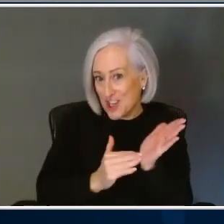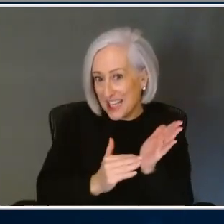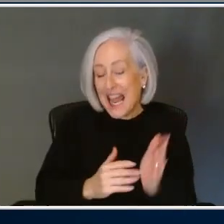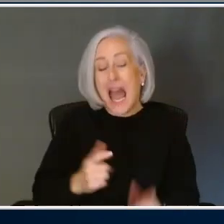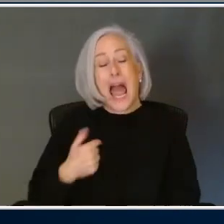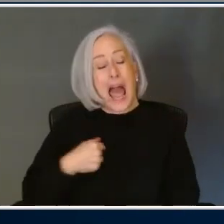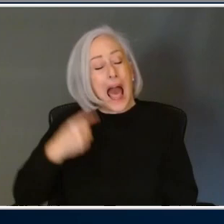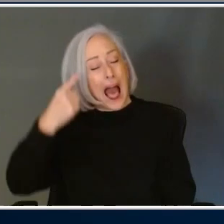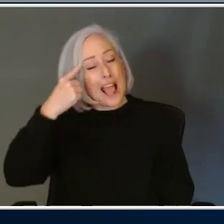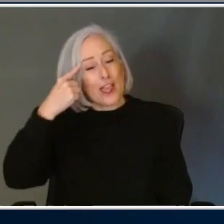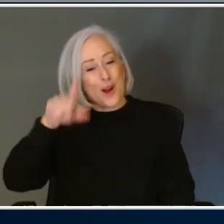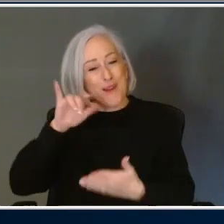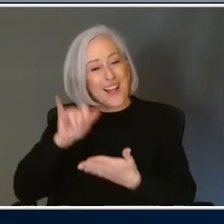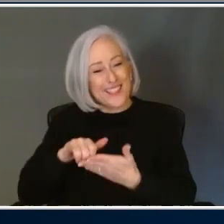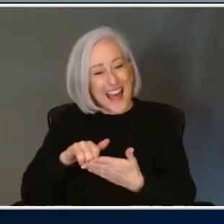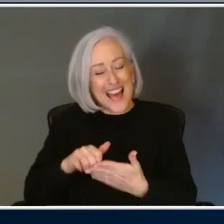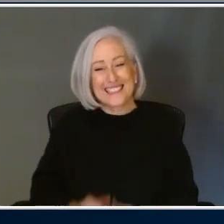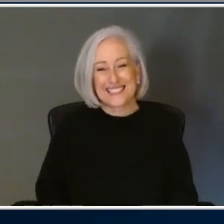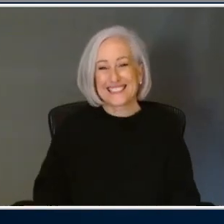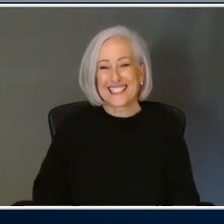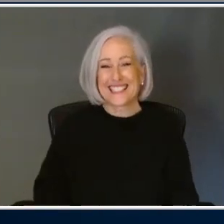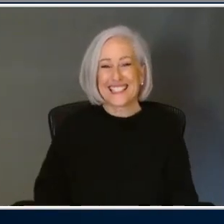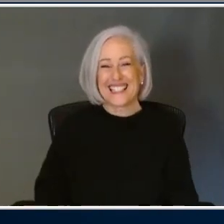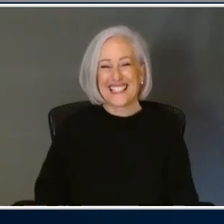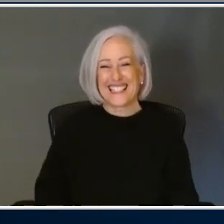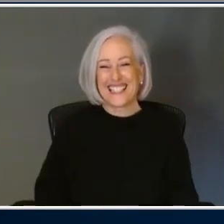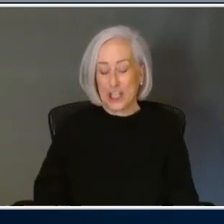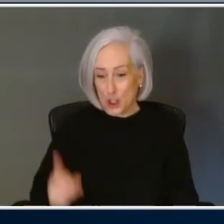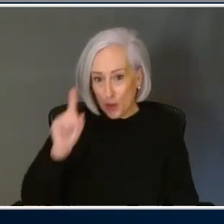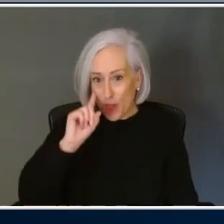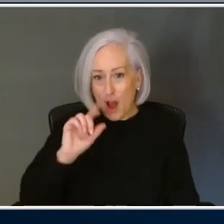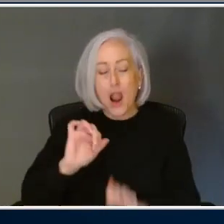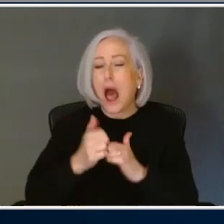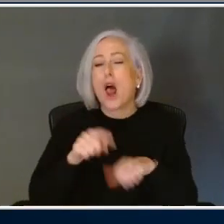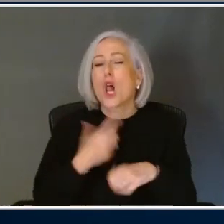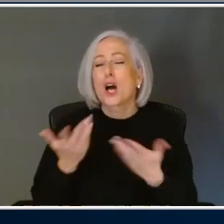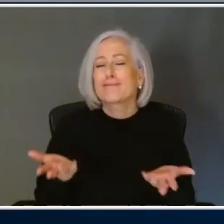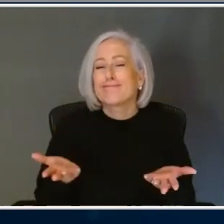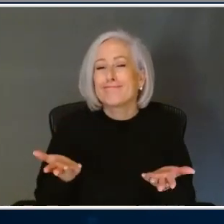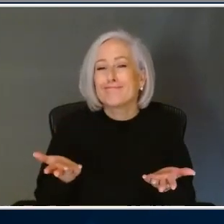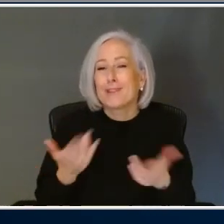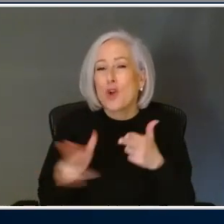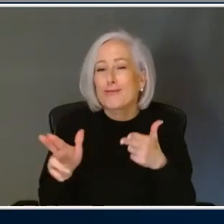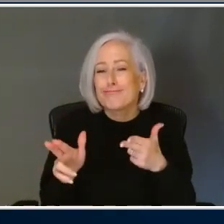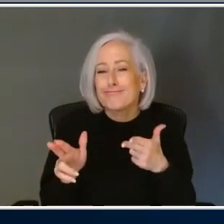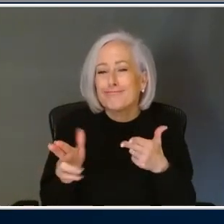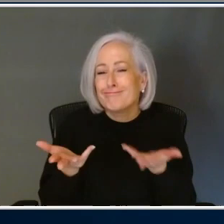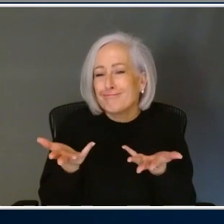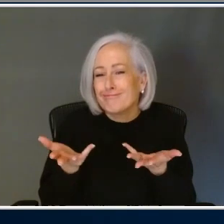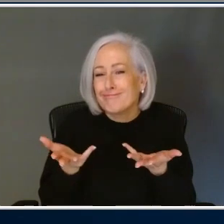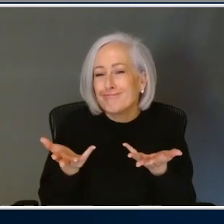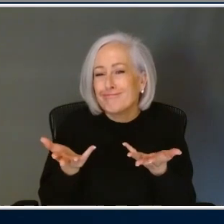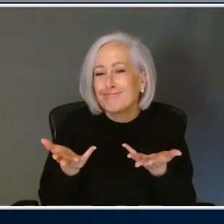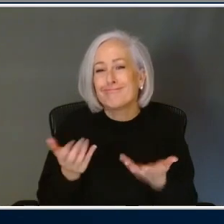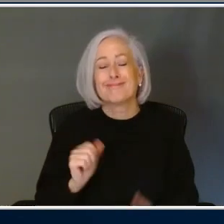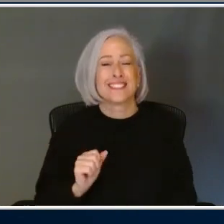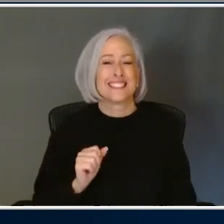I thought about it, yeah. You thought about it for how long? Not long? It was